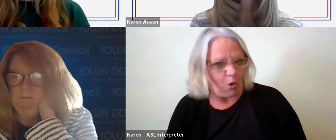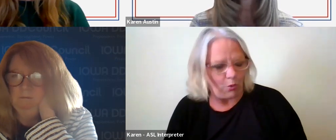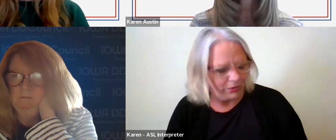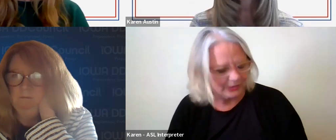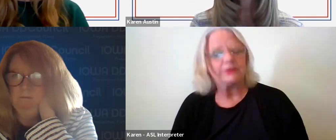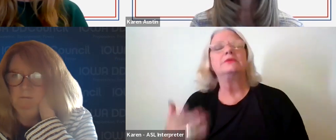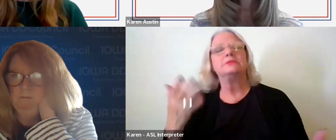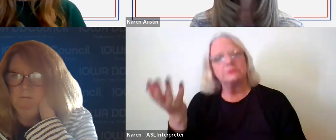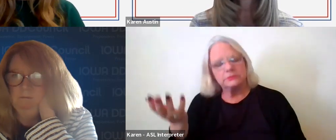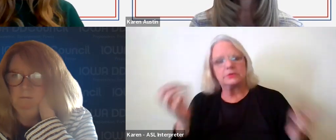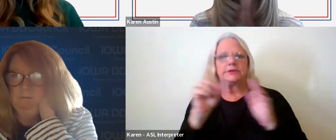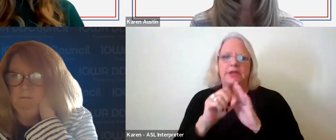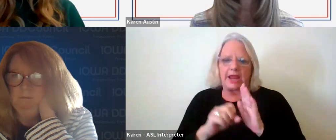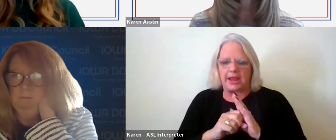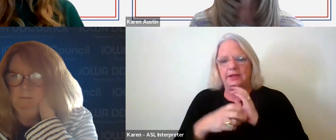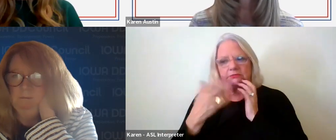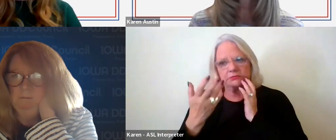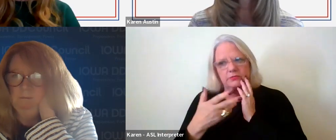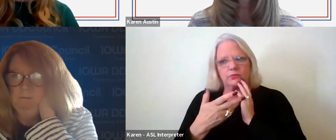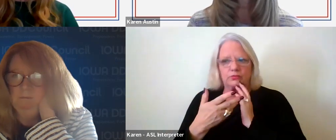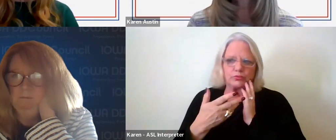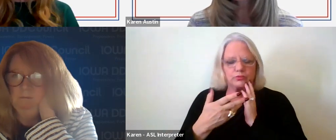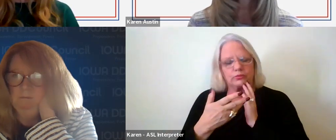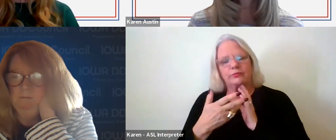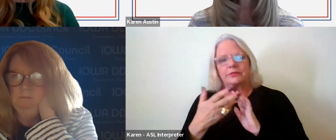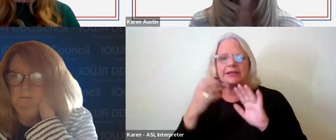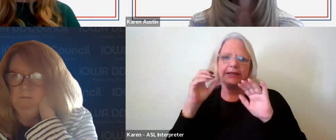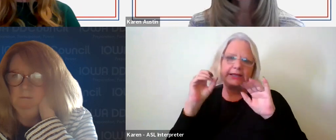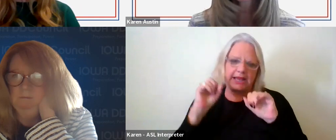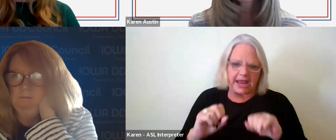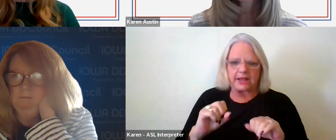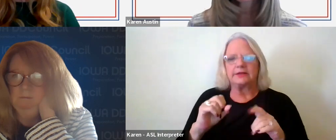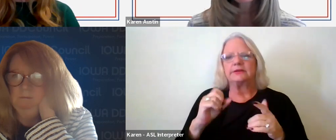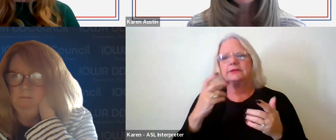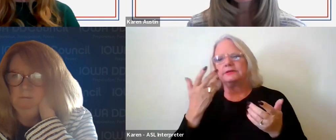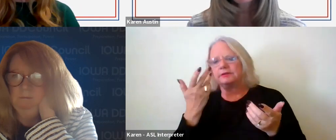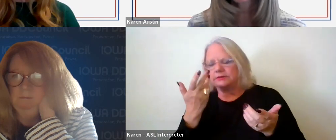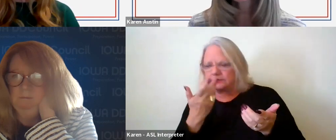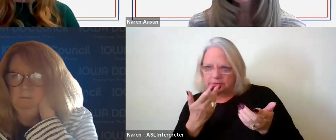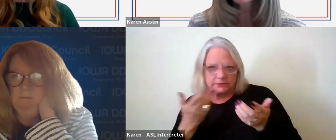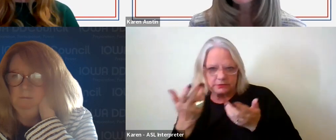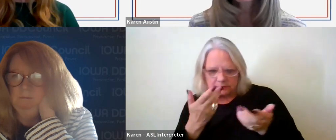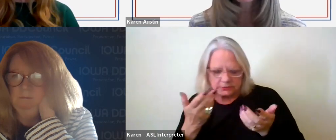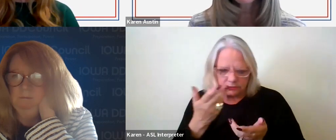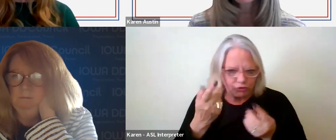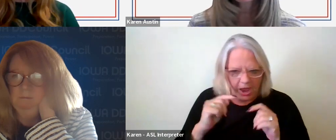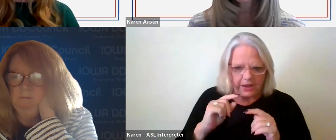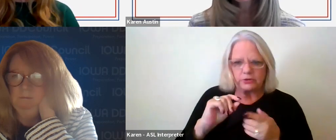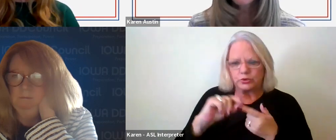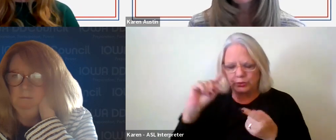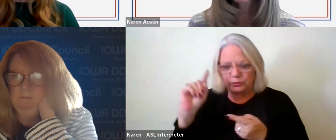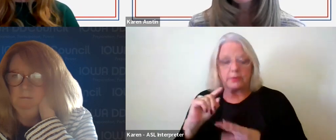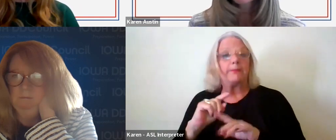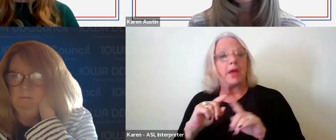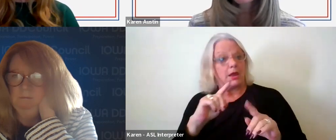do a lot of this with, certainly the public purpose. But, when we have a partner who's actually maintaining